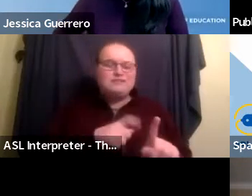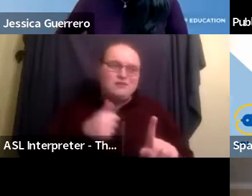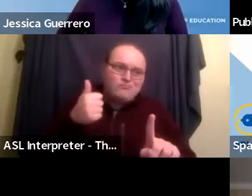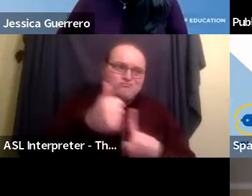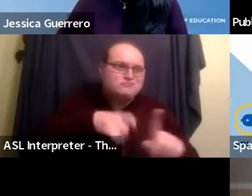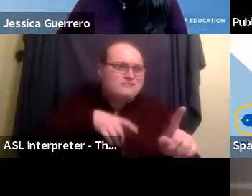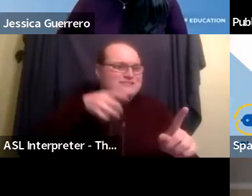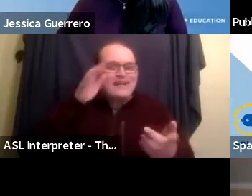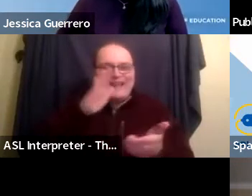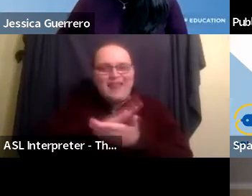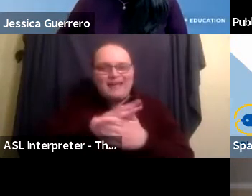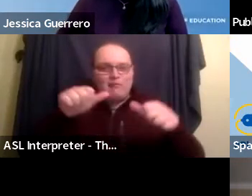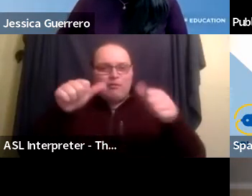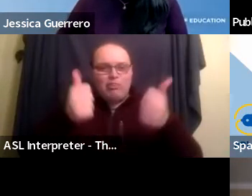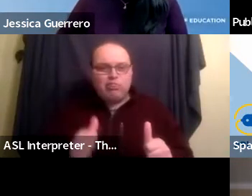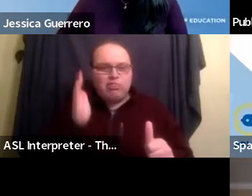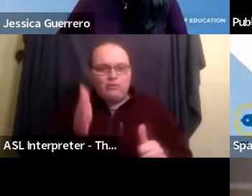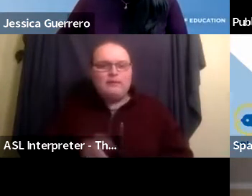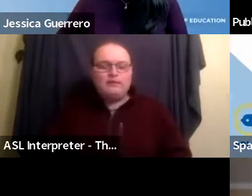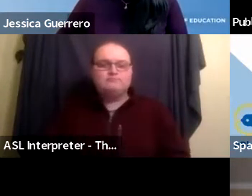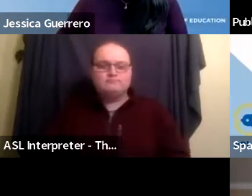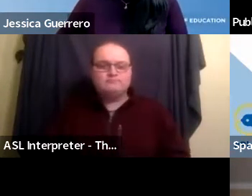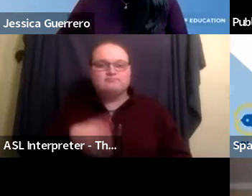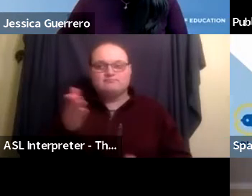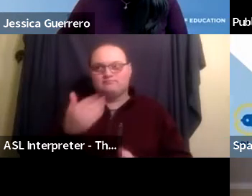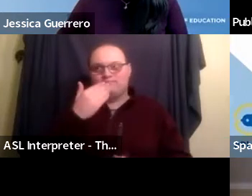their academic success. Thank you.